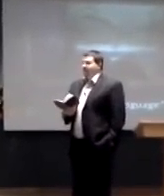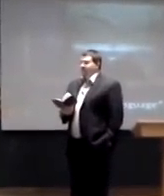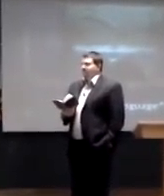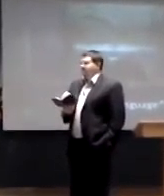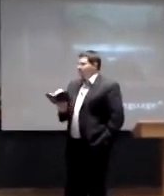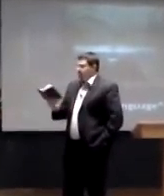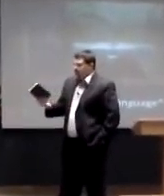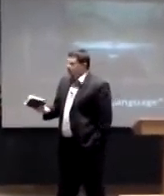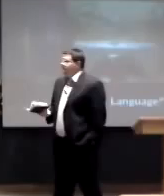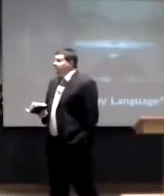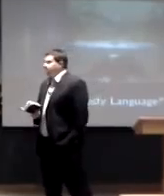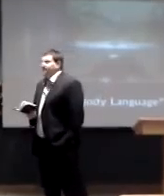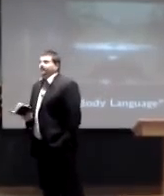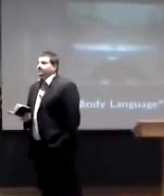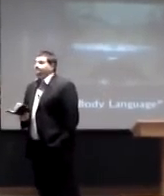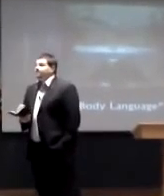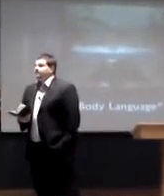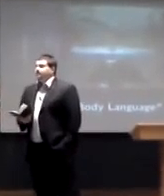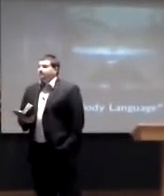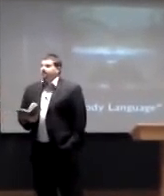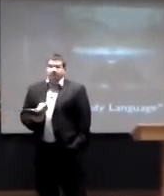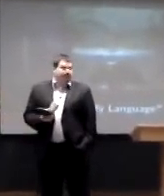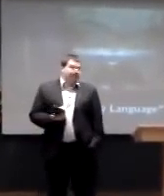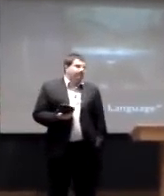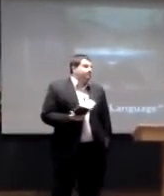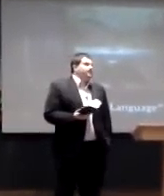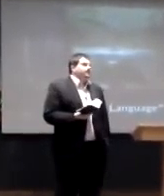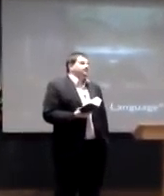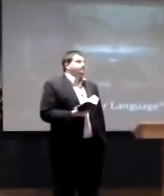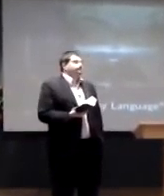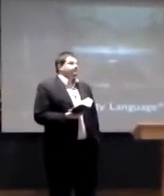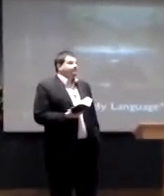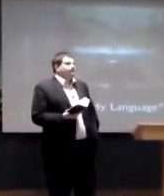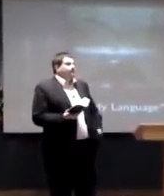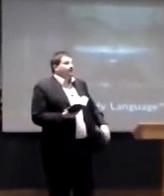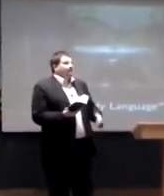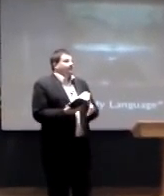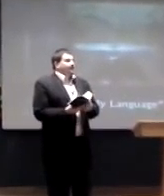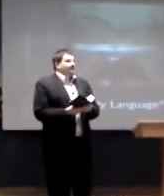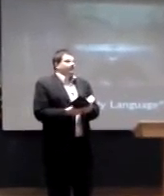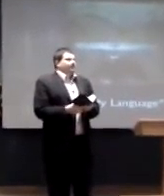Sometimes it happens in the context of an elders meeting or a deacon's meeting.